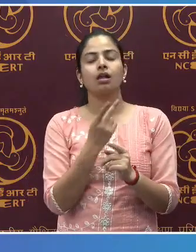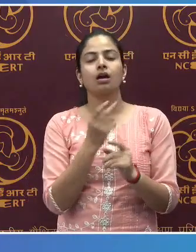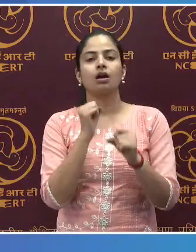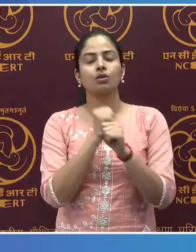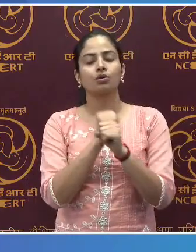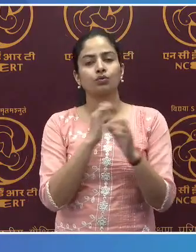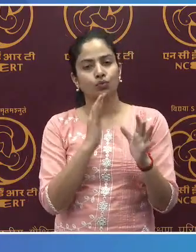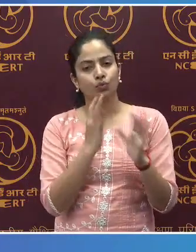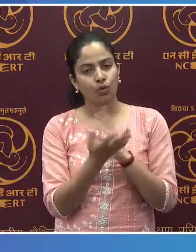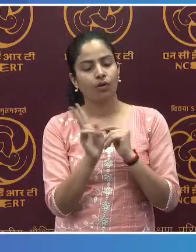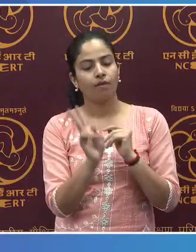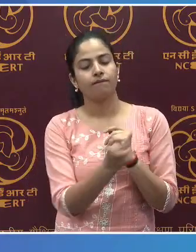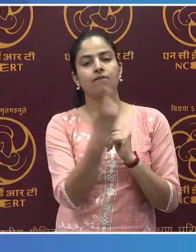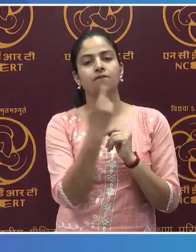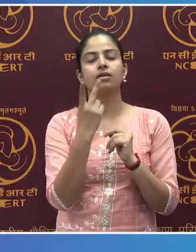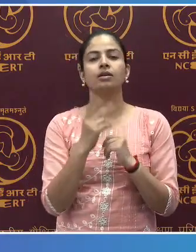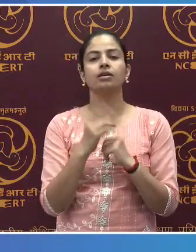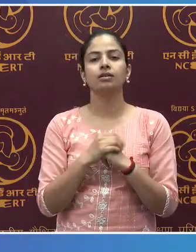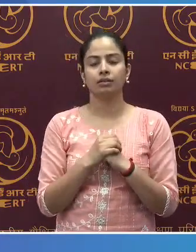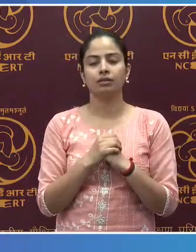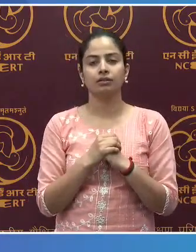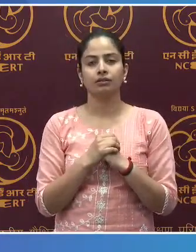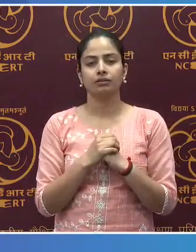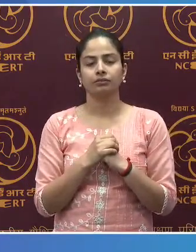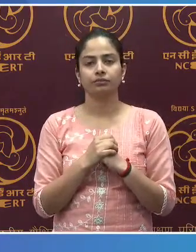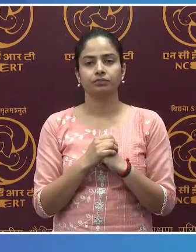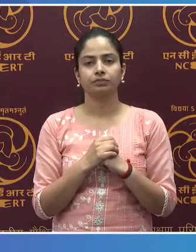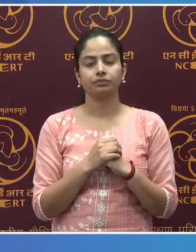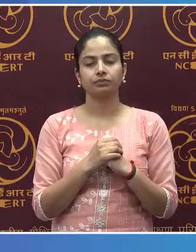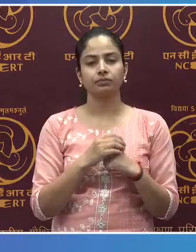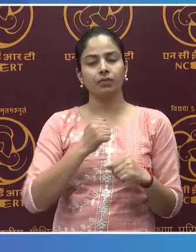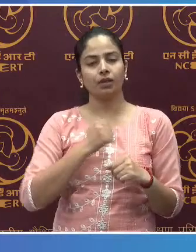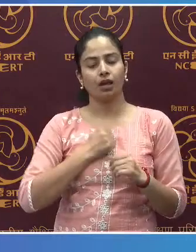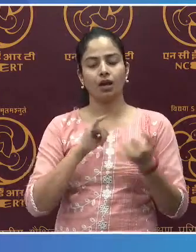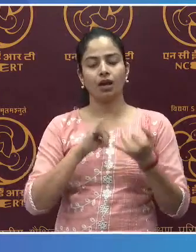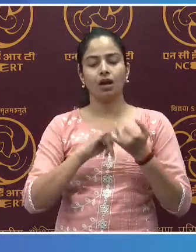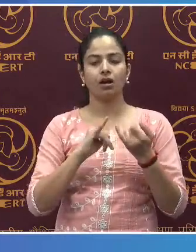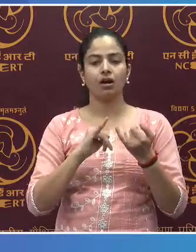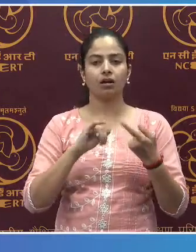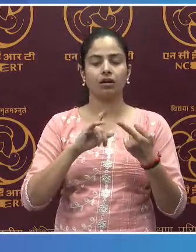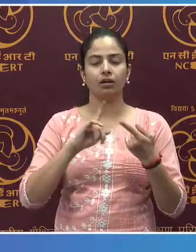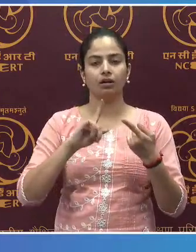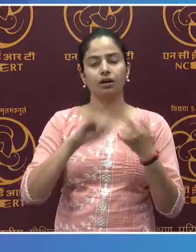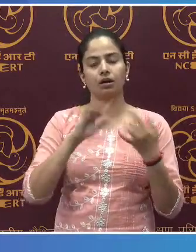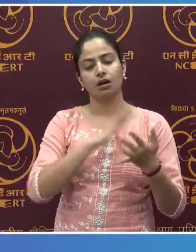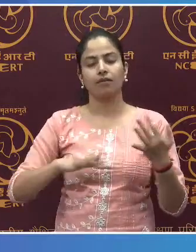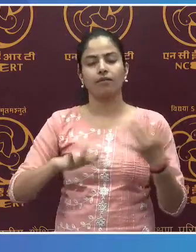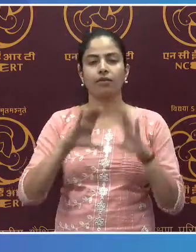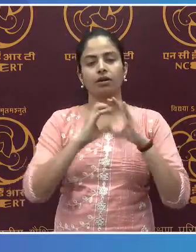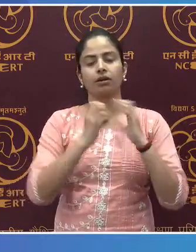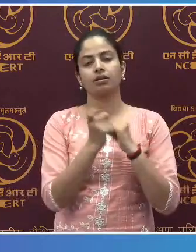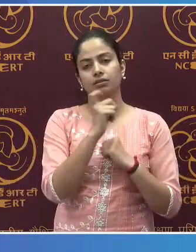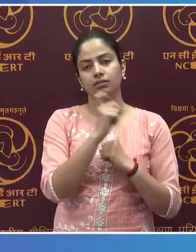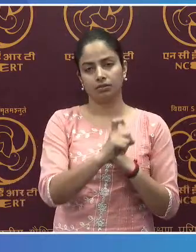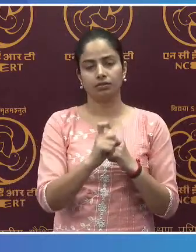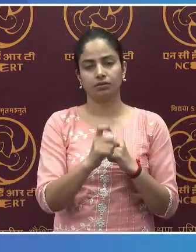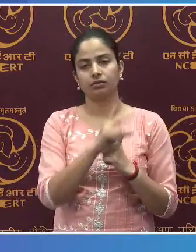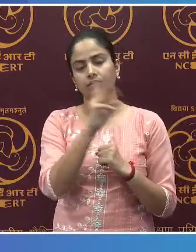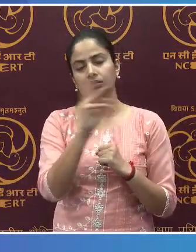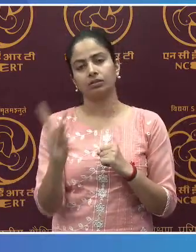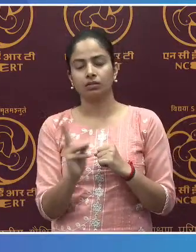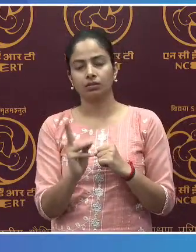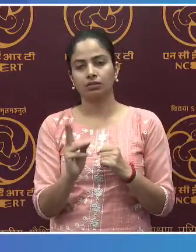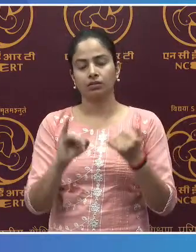history for class 7. For the geography we had our environment, that is again for class 7, and the another is